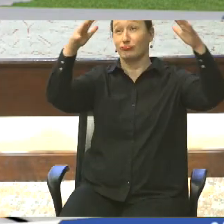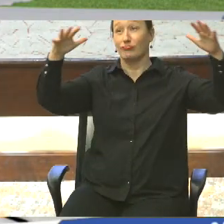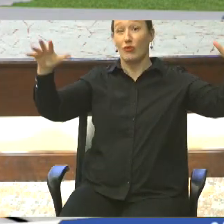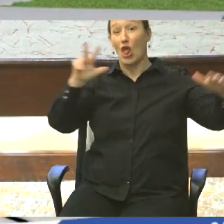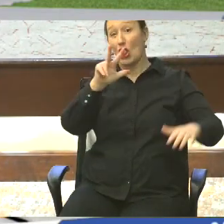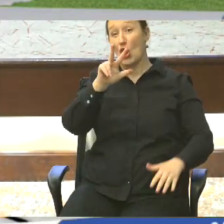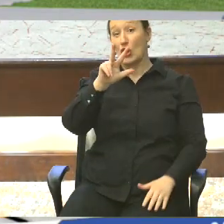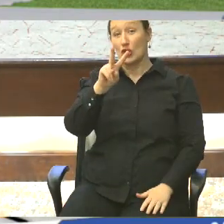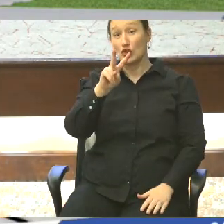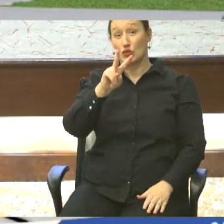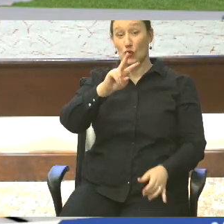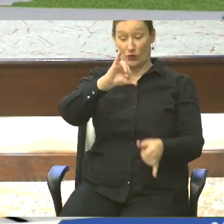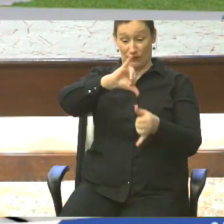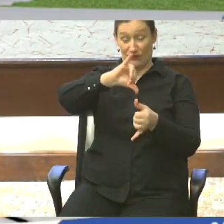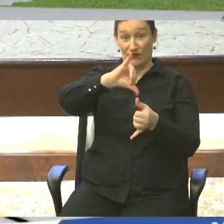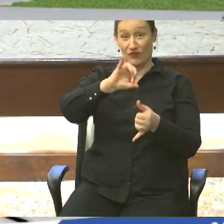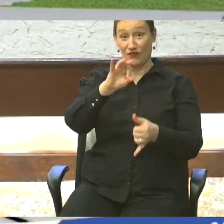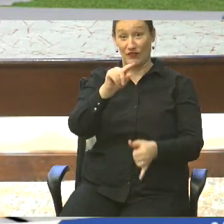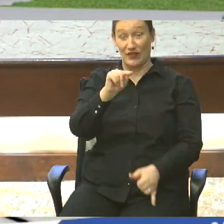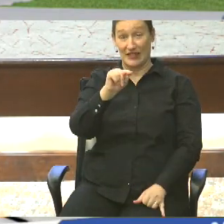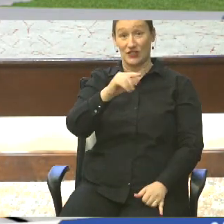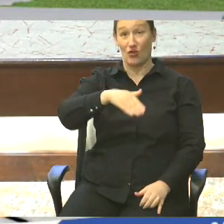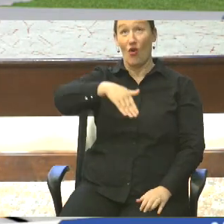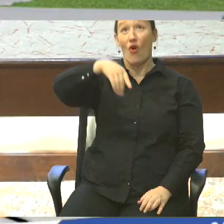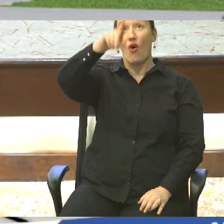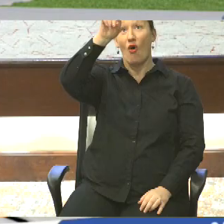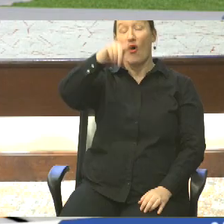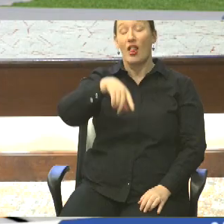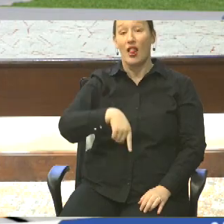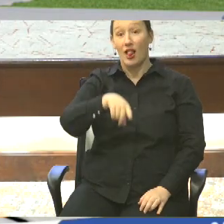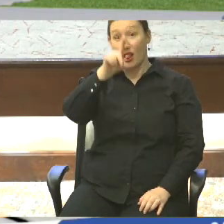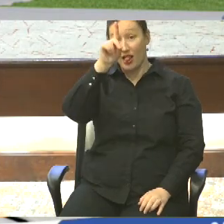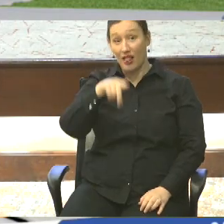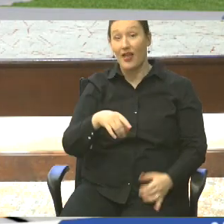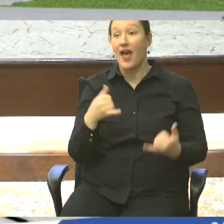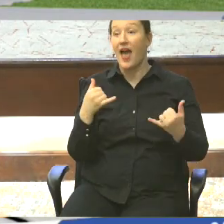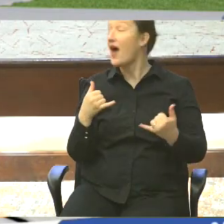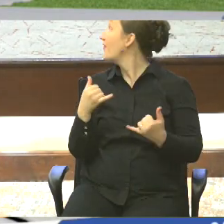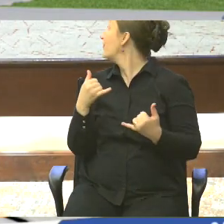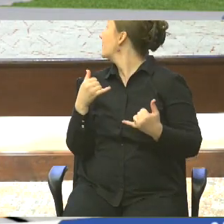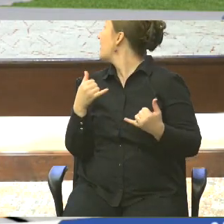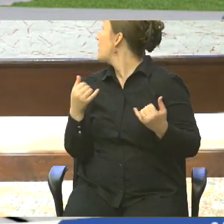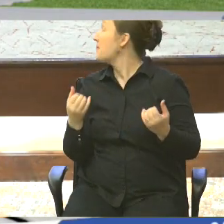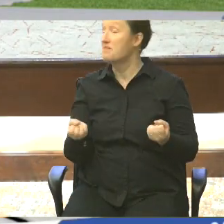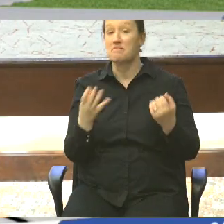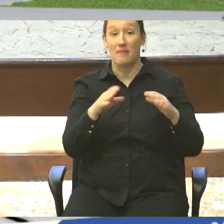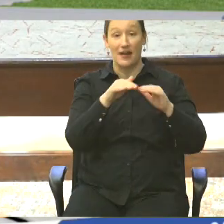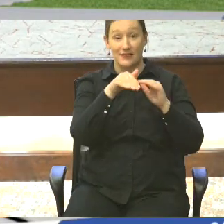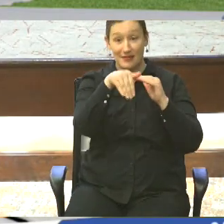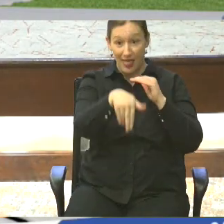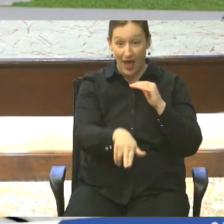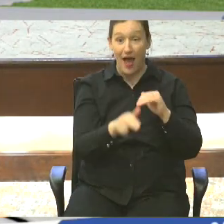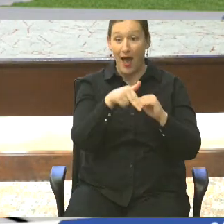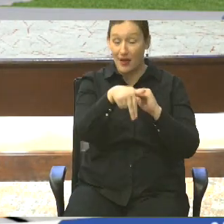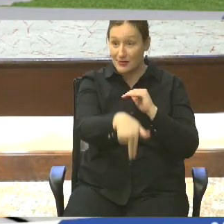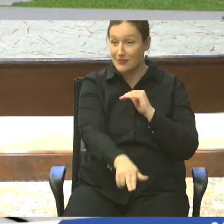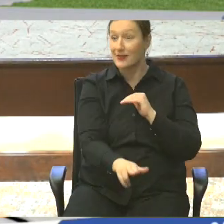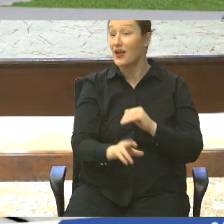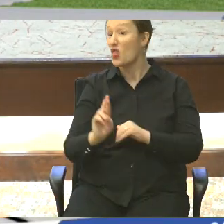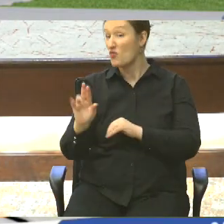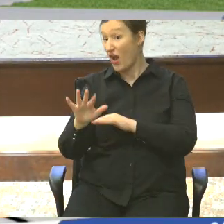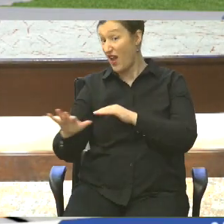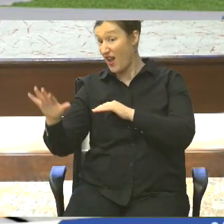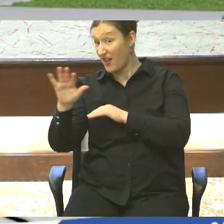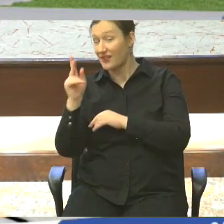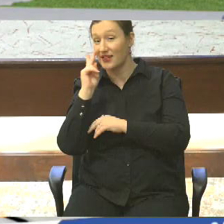winding sensory panels surrounded around the play structure with slides. This area that you see on the right is